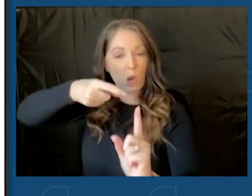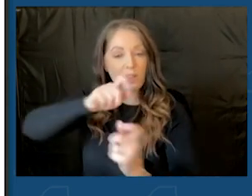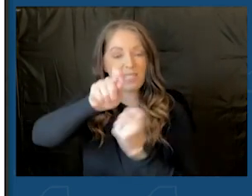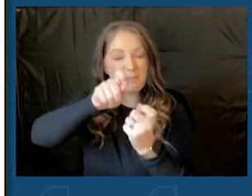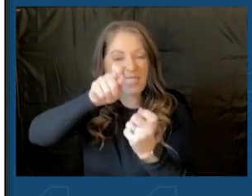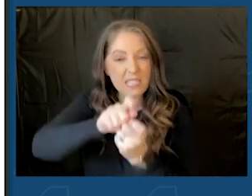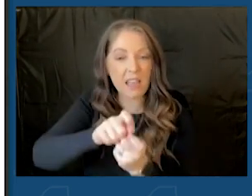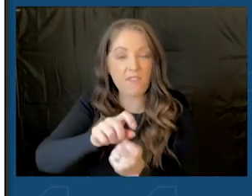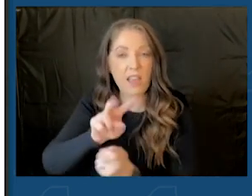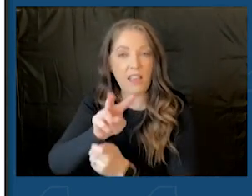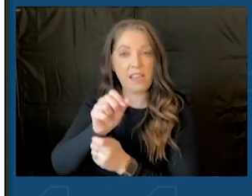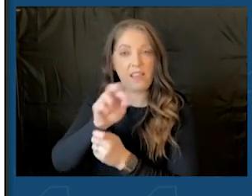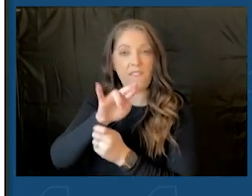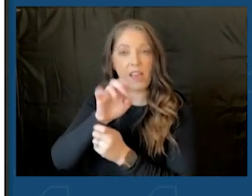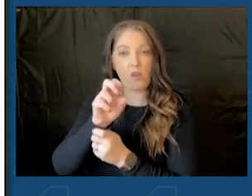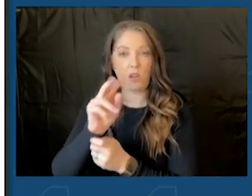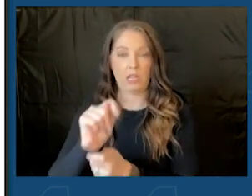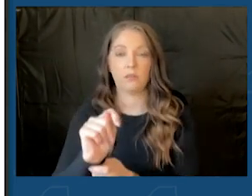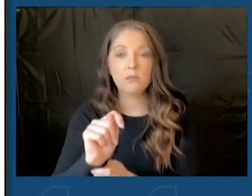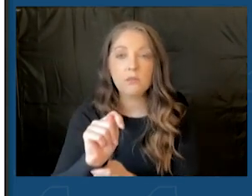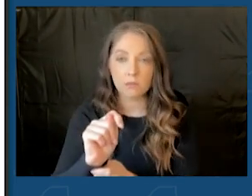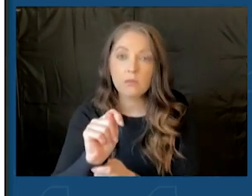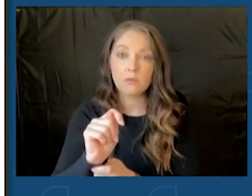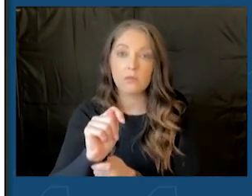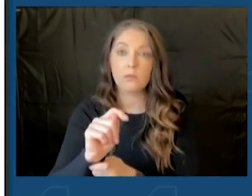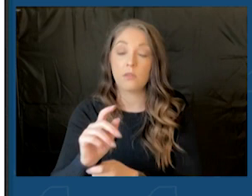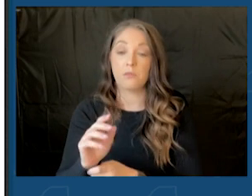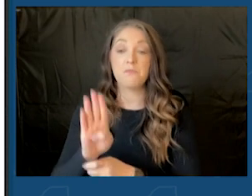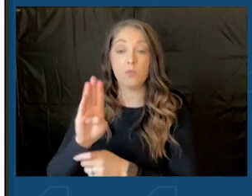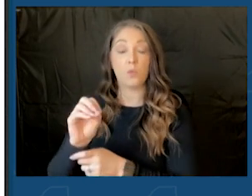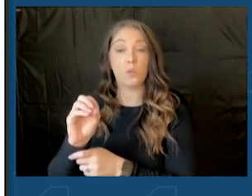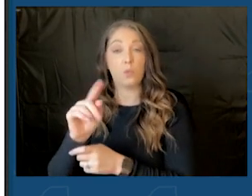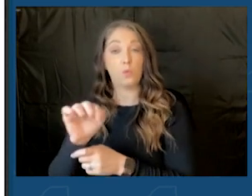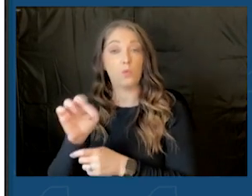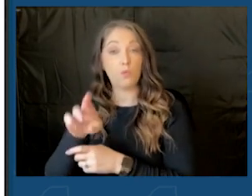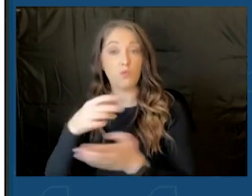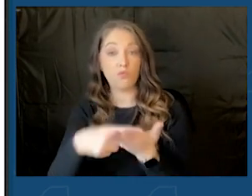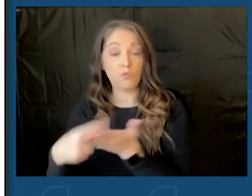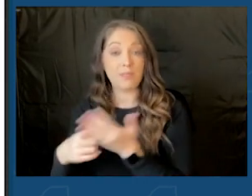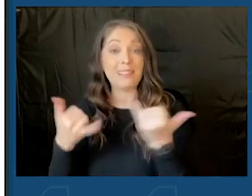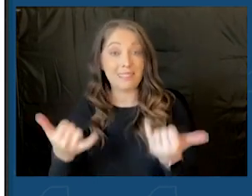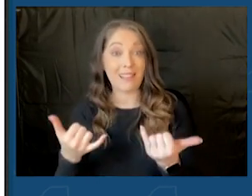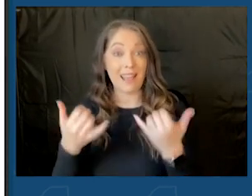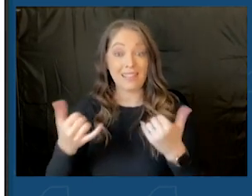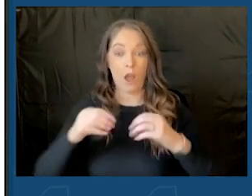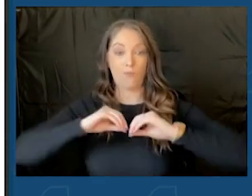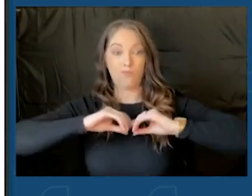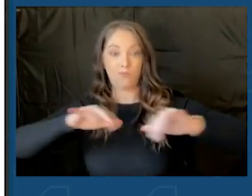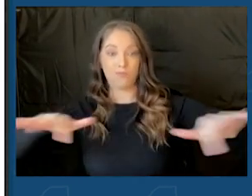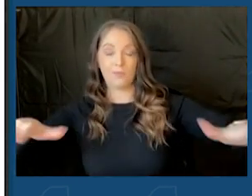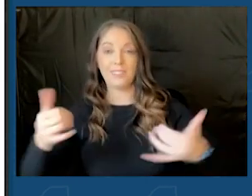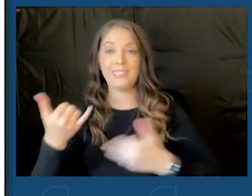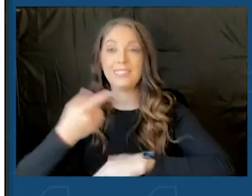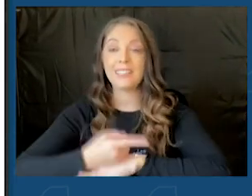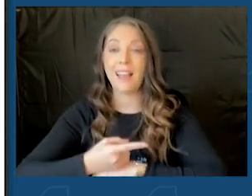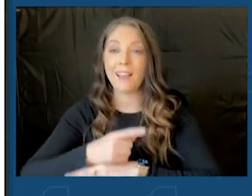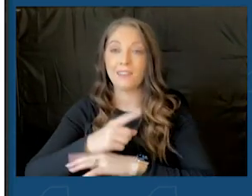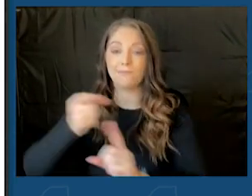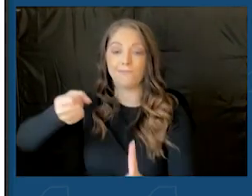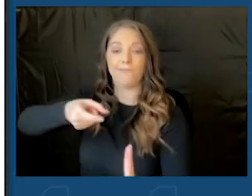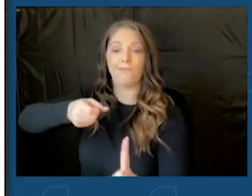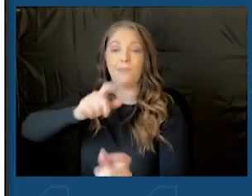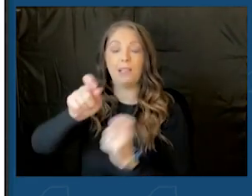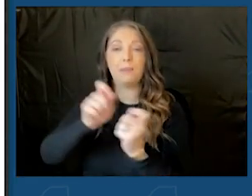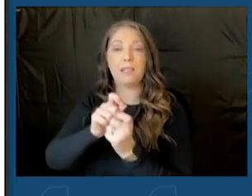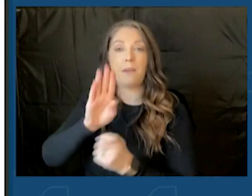These boosters that we'll be talking about today and now be widely available today are to target the Omicron variants